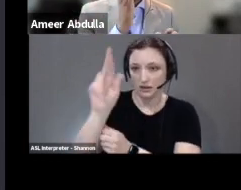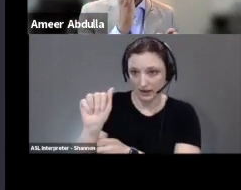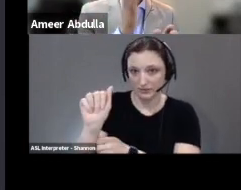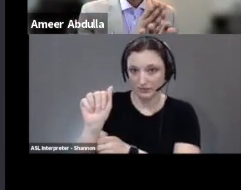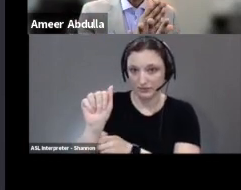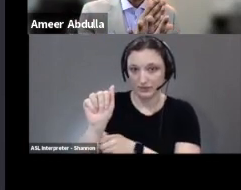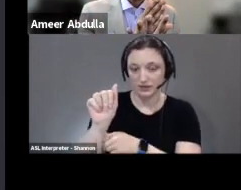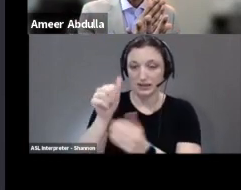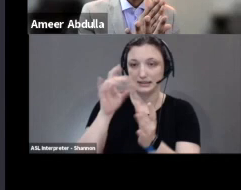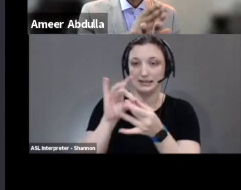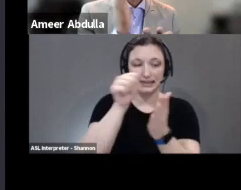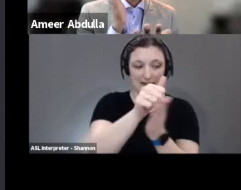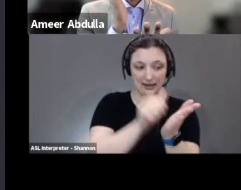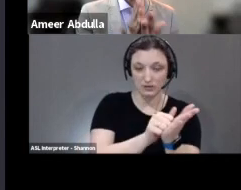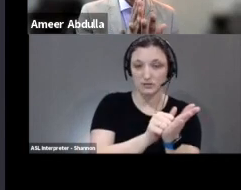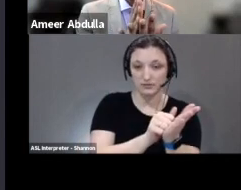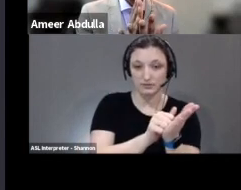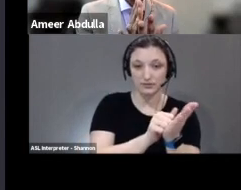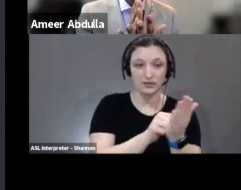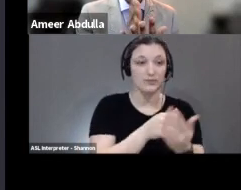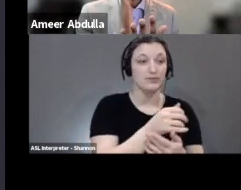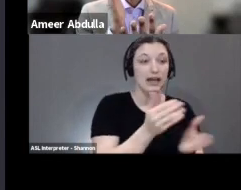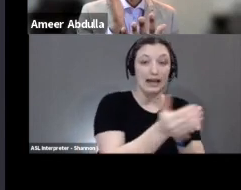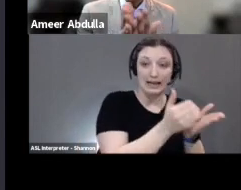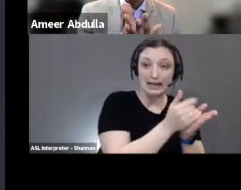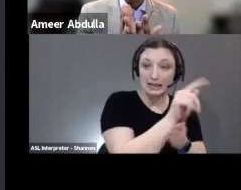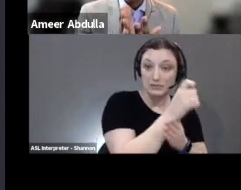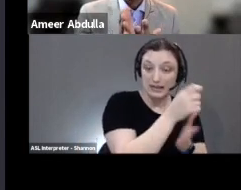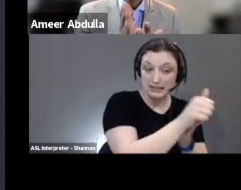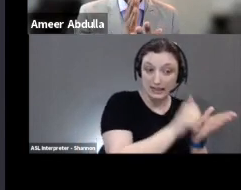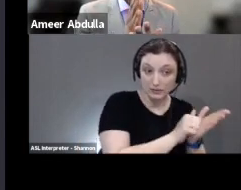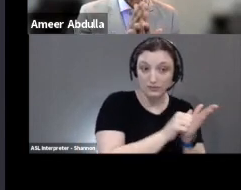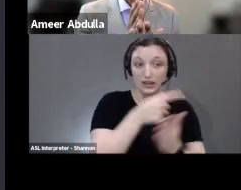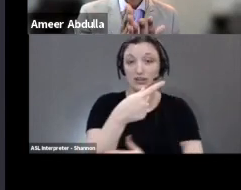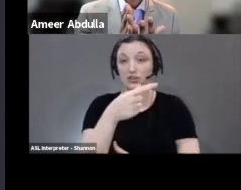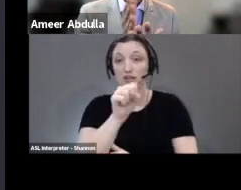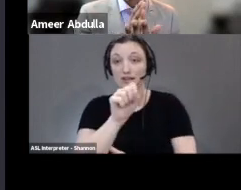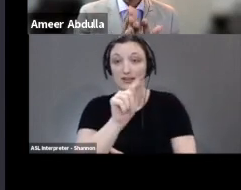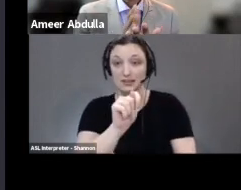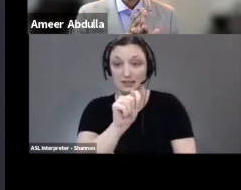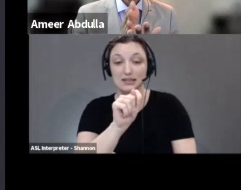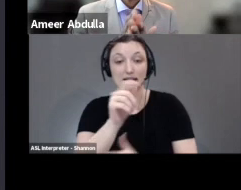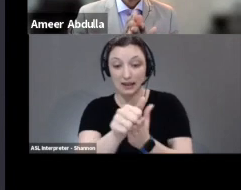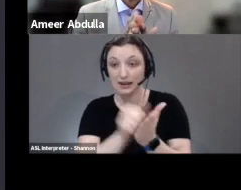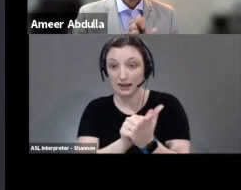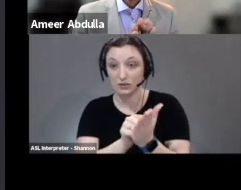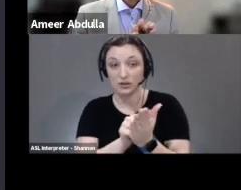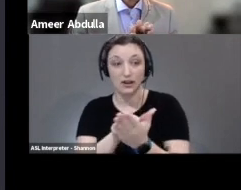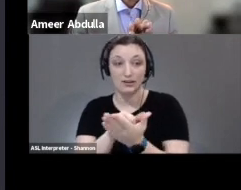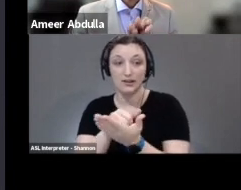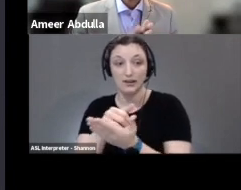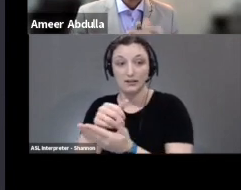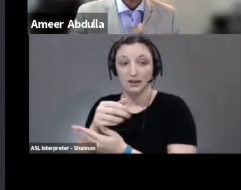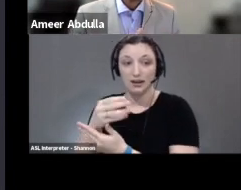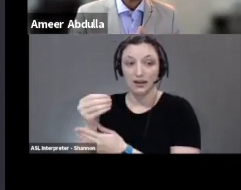an income tax account, there's a GST account, and a payroll account. And not all of them are open by default.